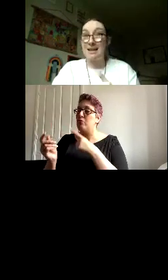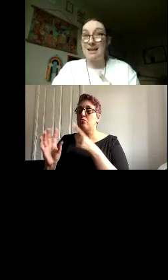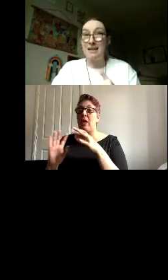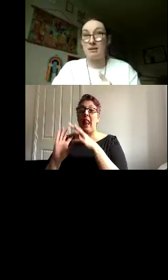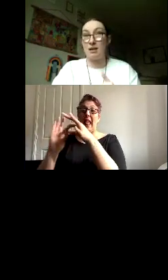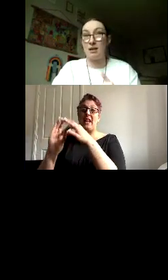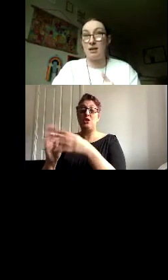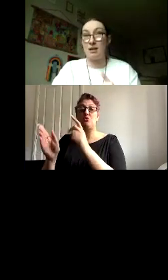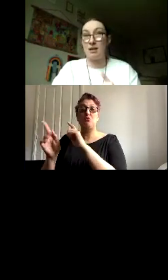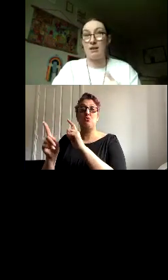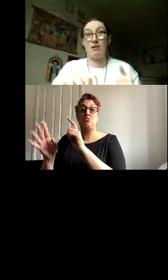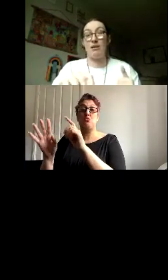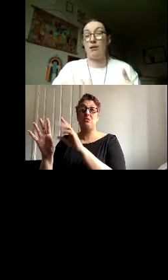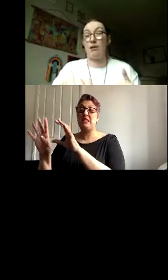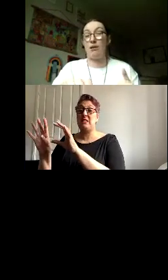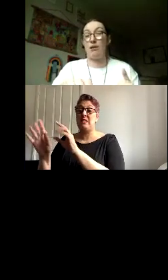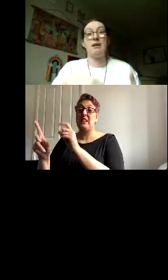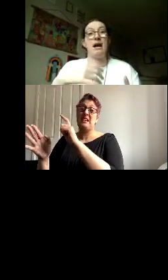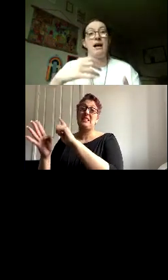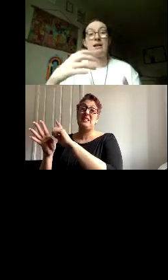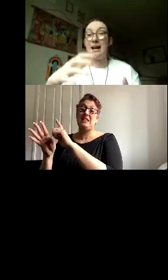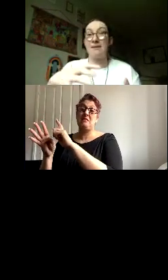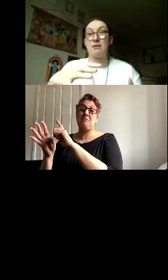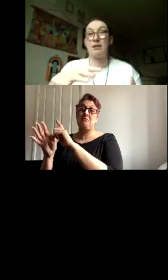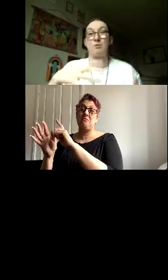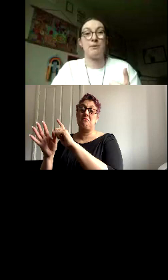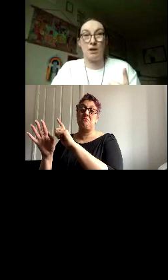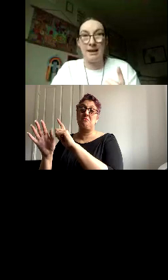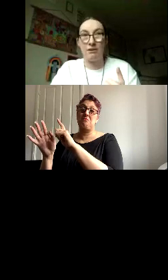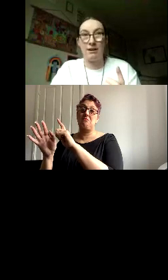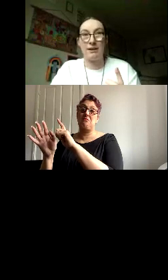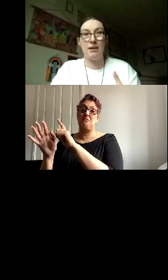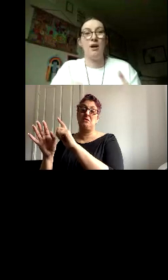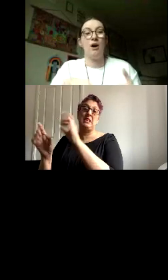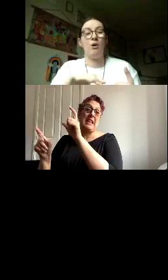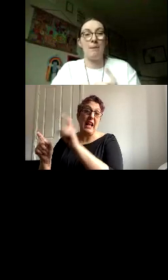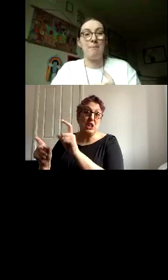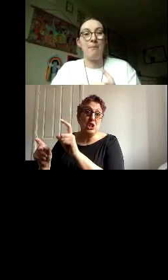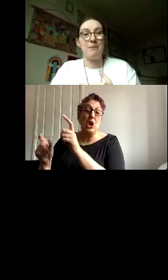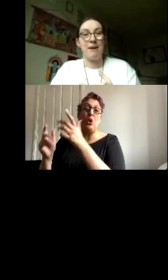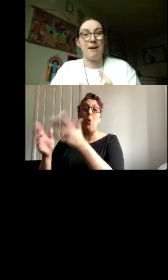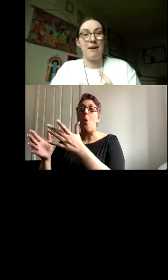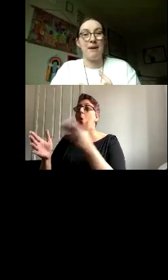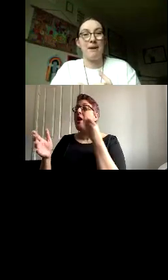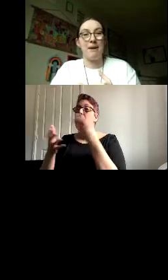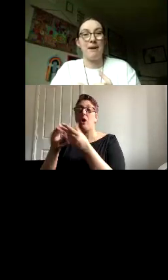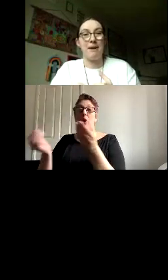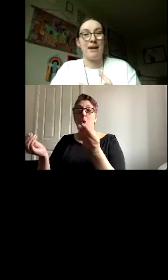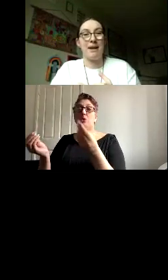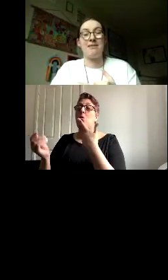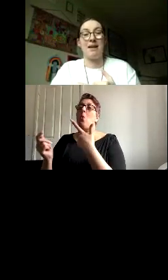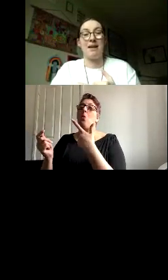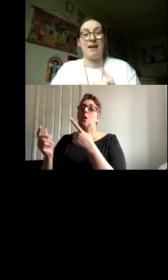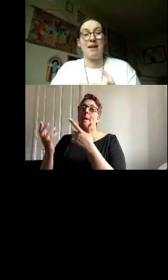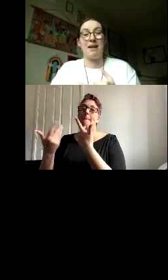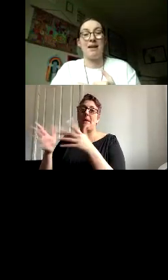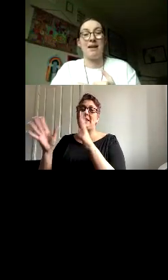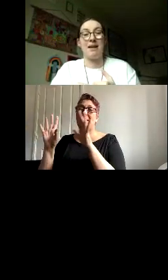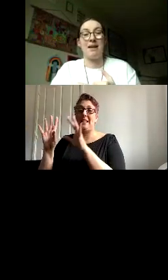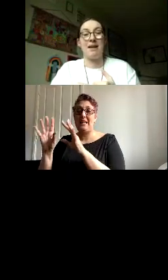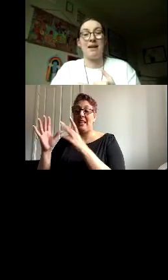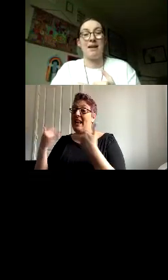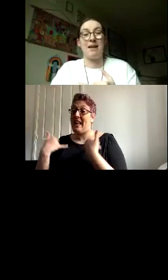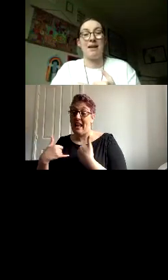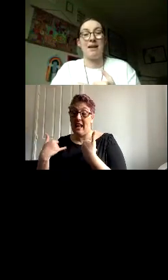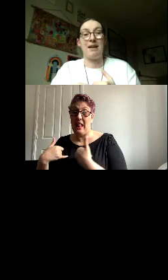there are lots of cancers which can people to lose their hearing, or it might be that the person has been deaf their whole